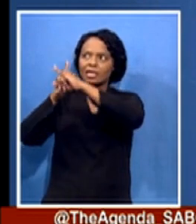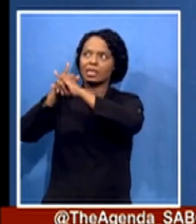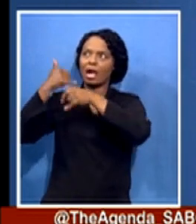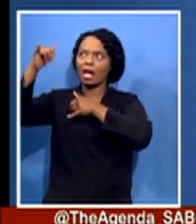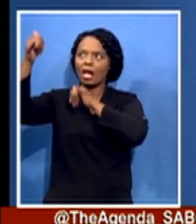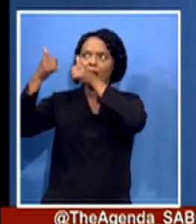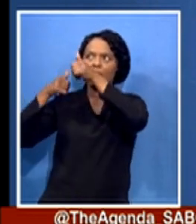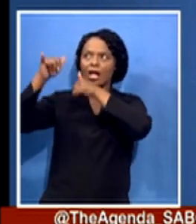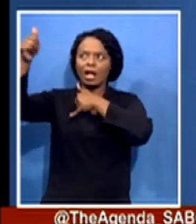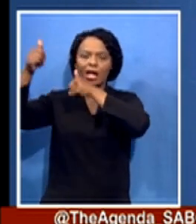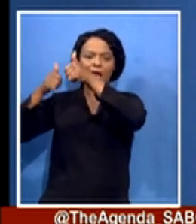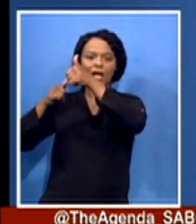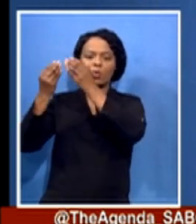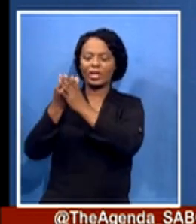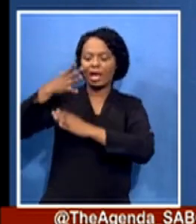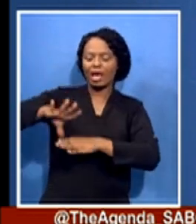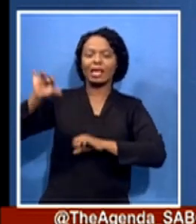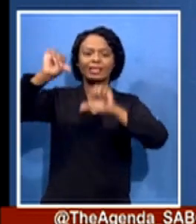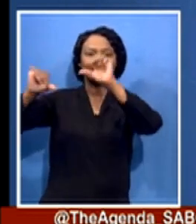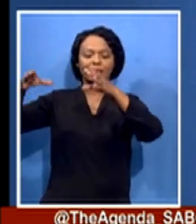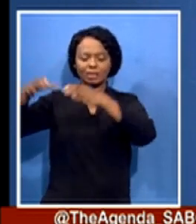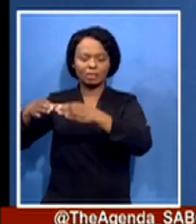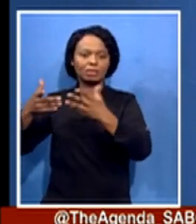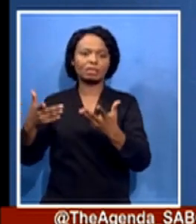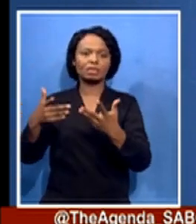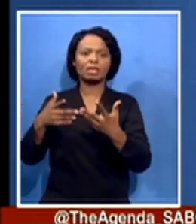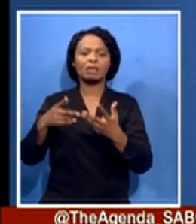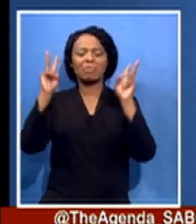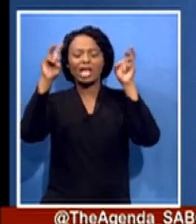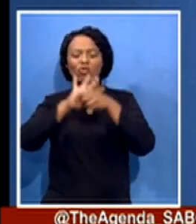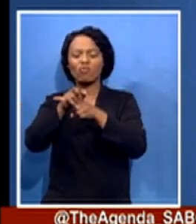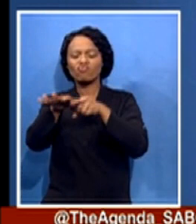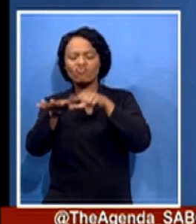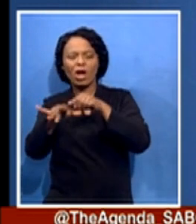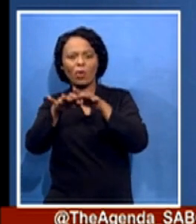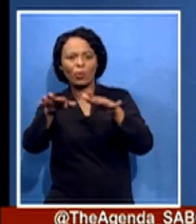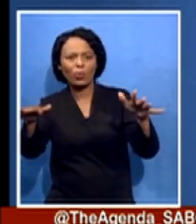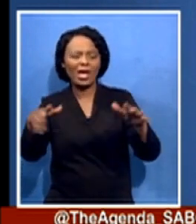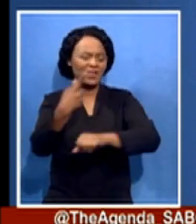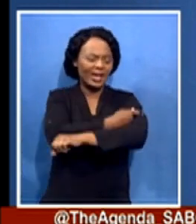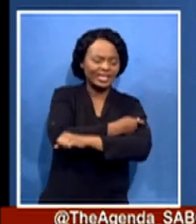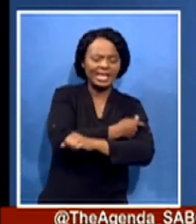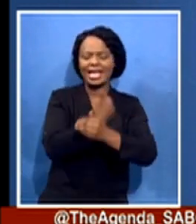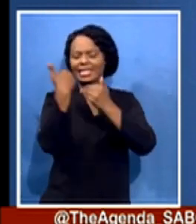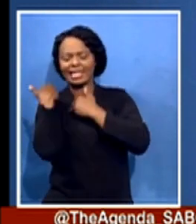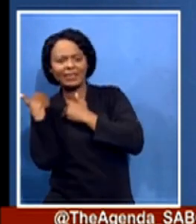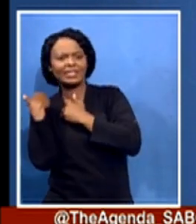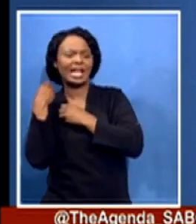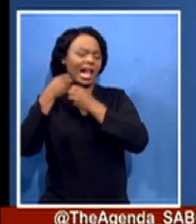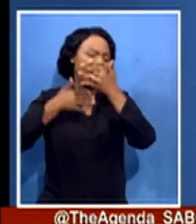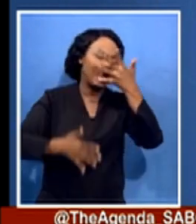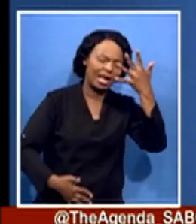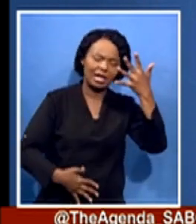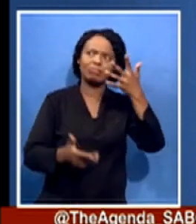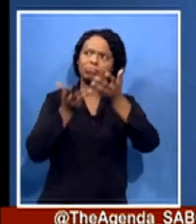just asked about the variant, about the vaccines, about safety, all of these things. So we're spending an enormous amount of time thinking and